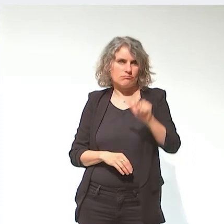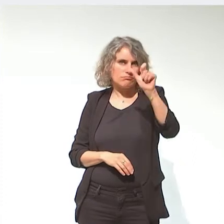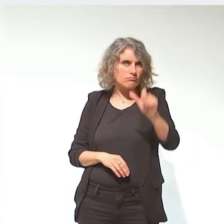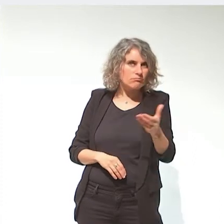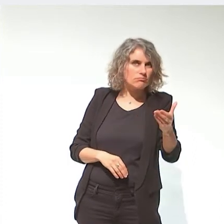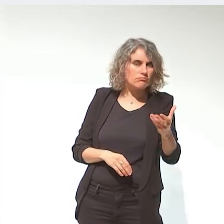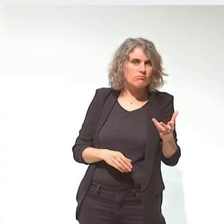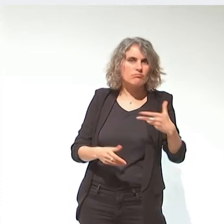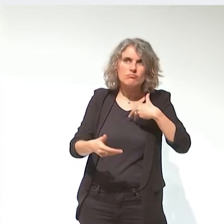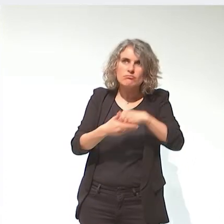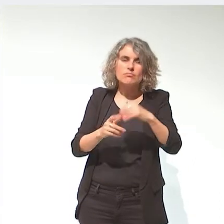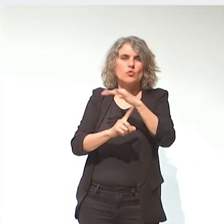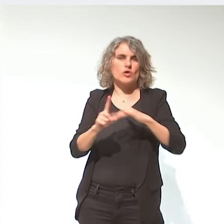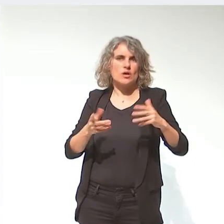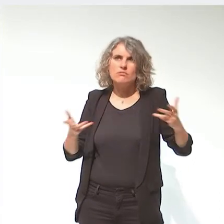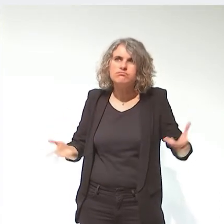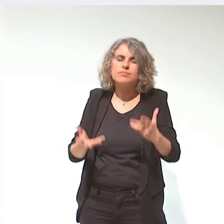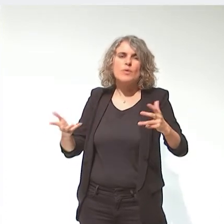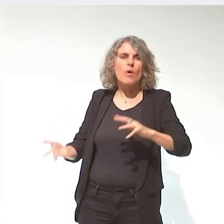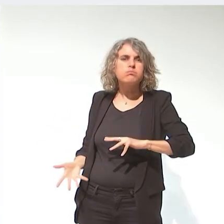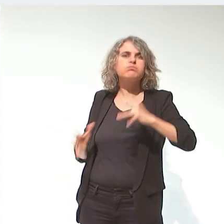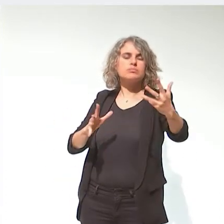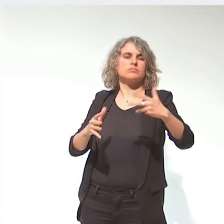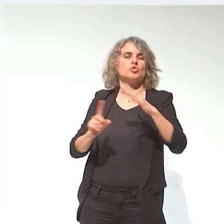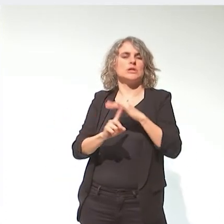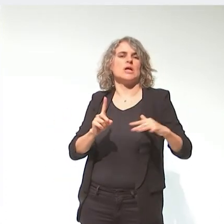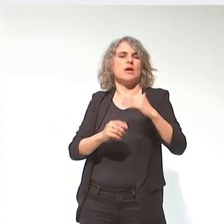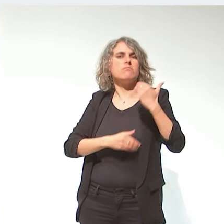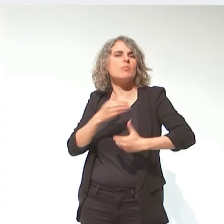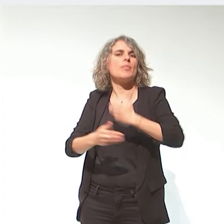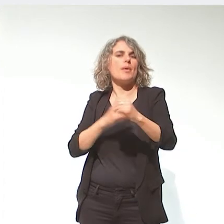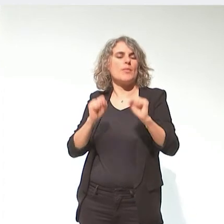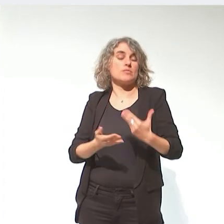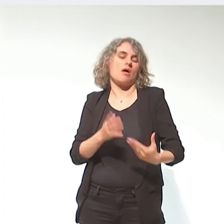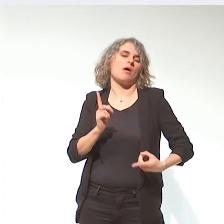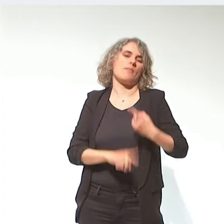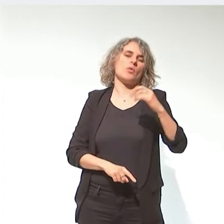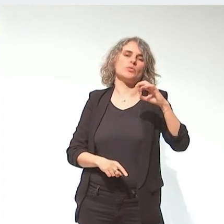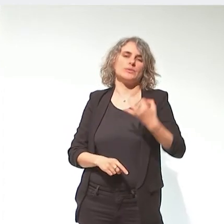It's very important, and I